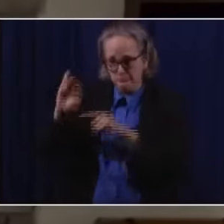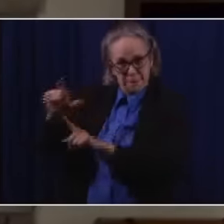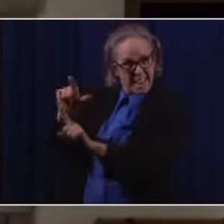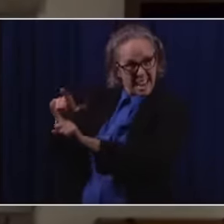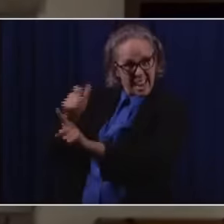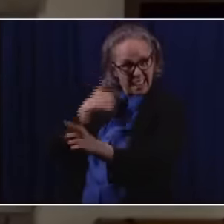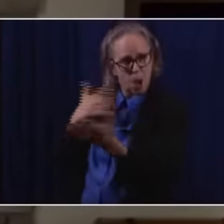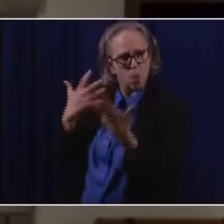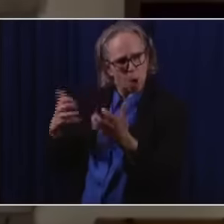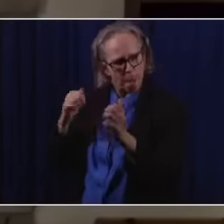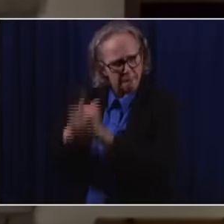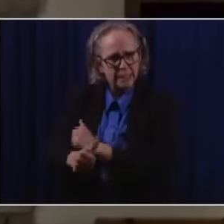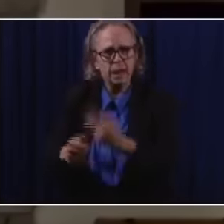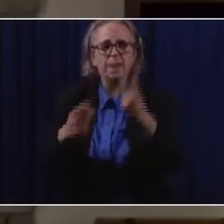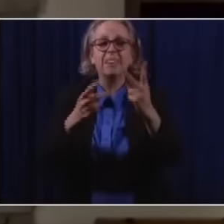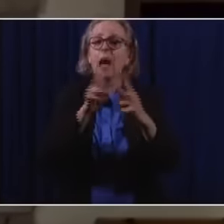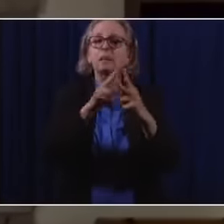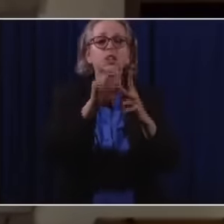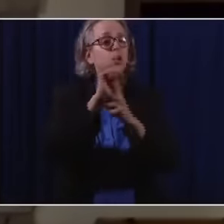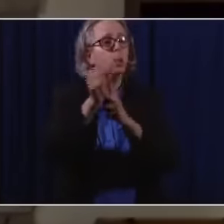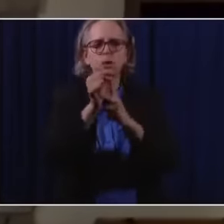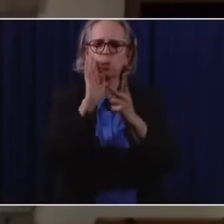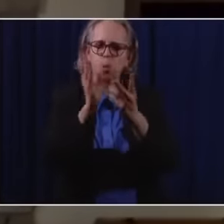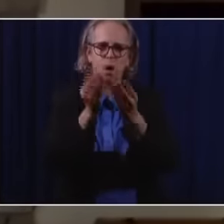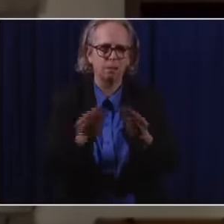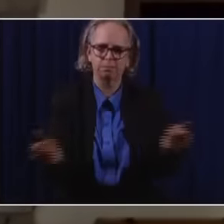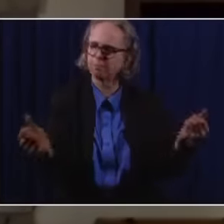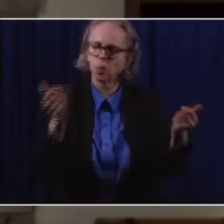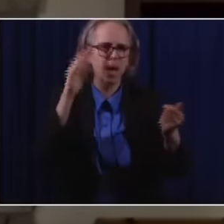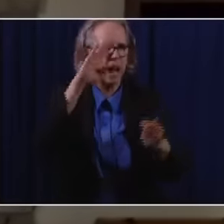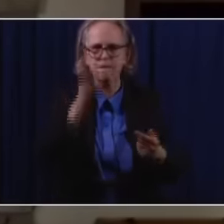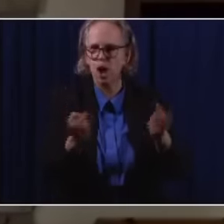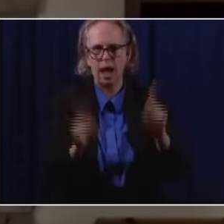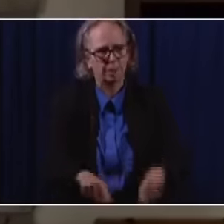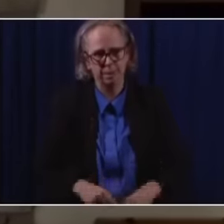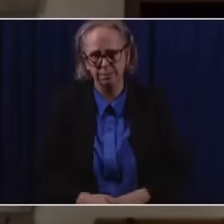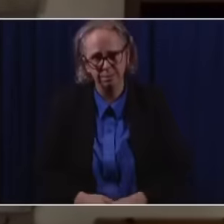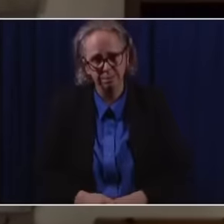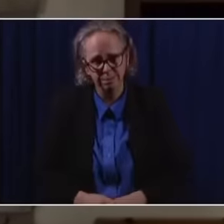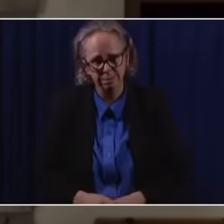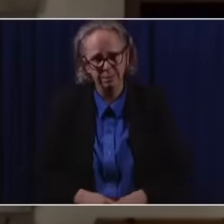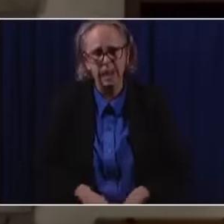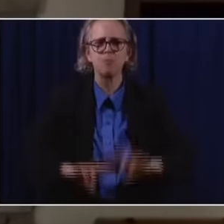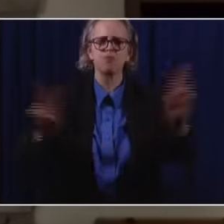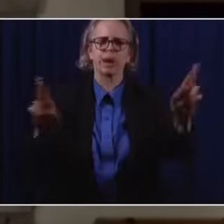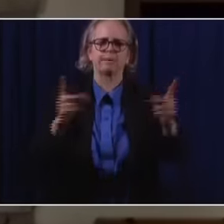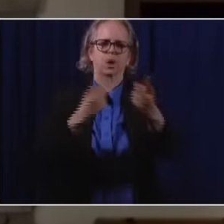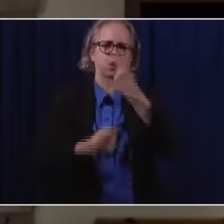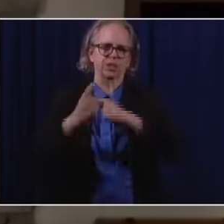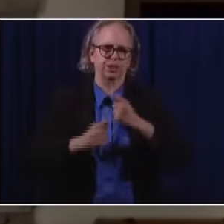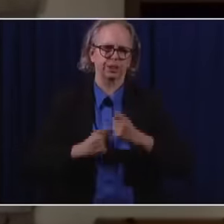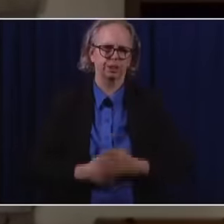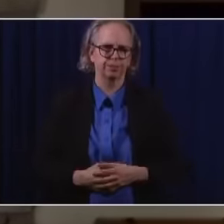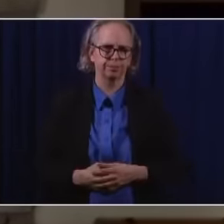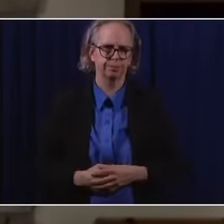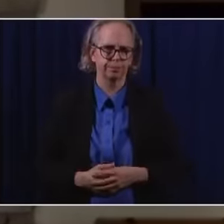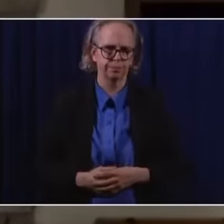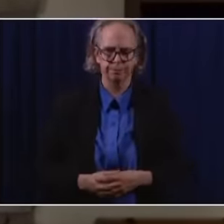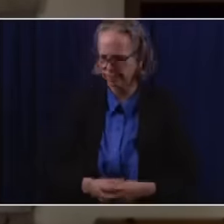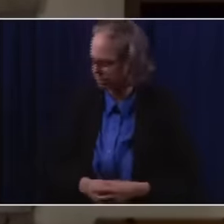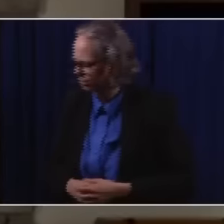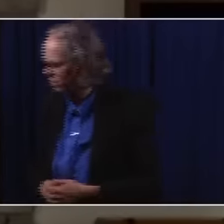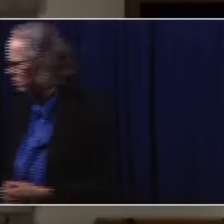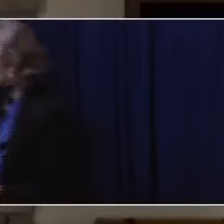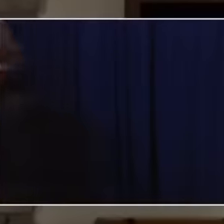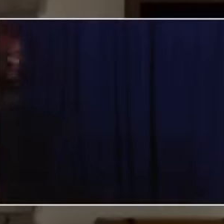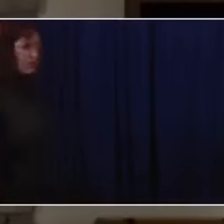Assembly. It will save lives. We'll go to the questions. Governor, our first question today is from Dan